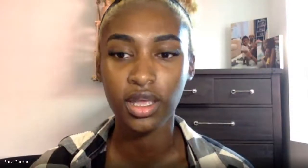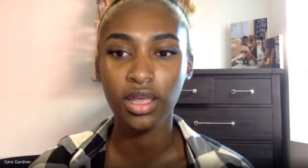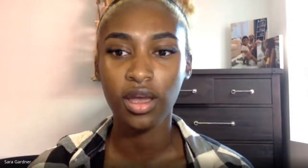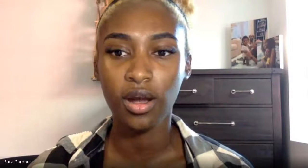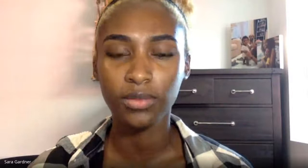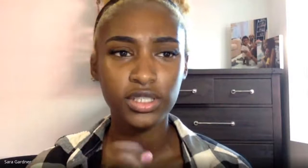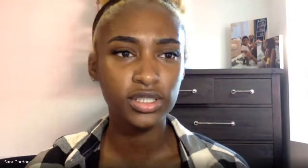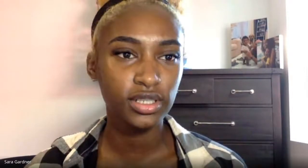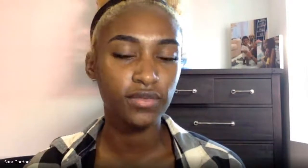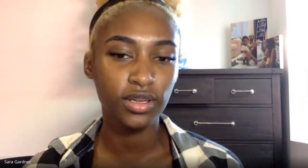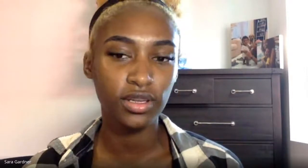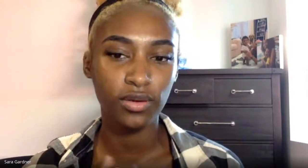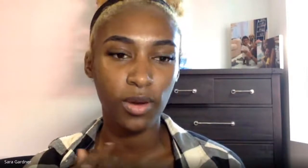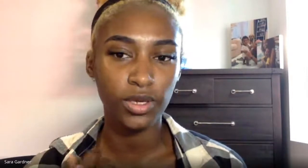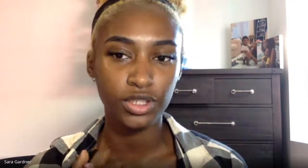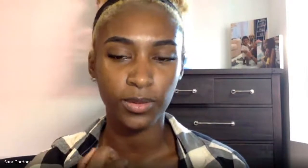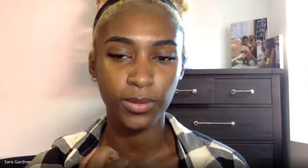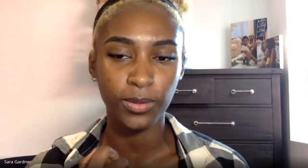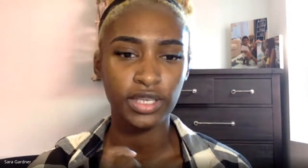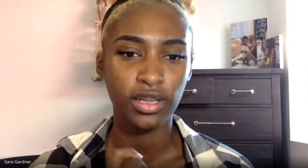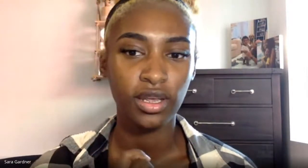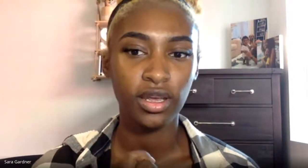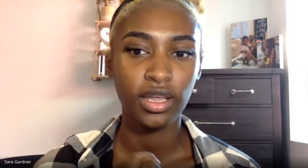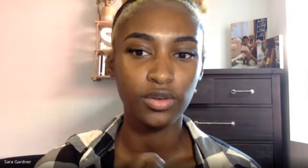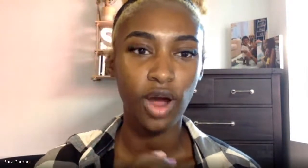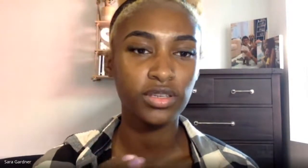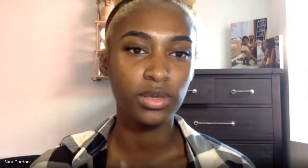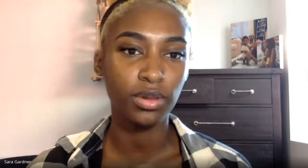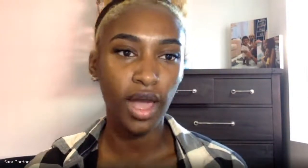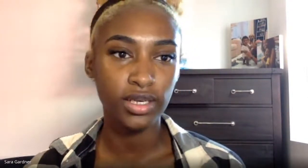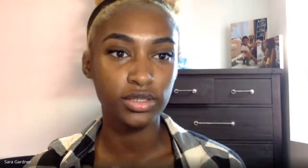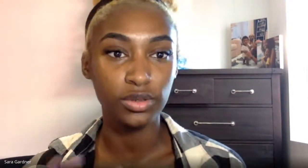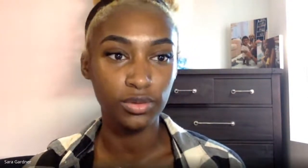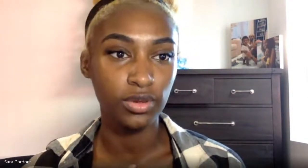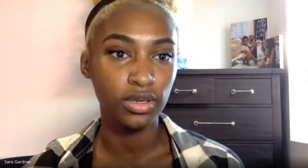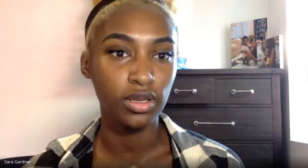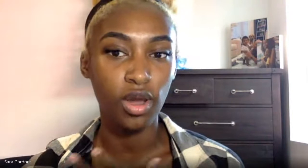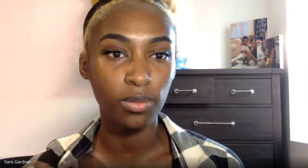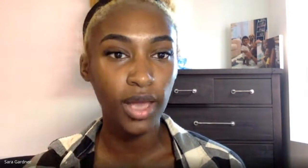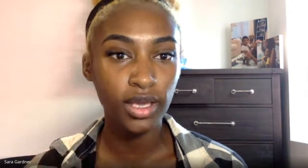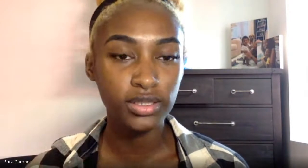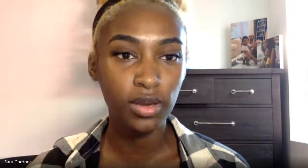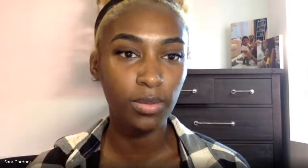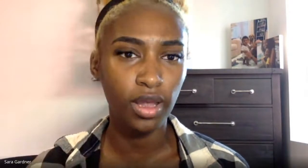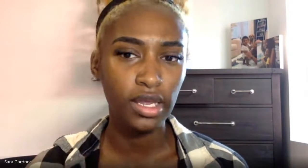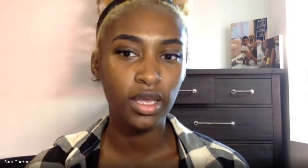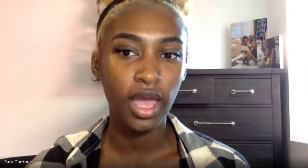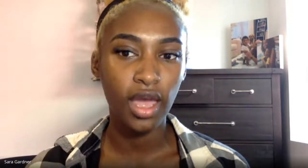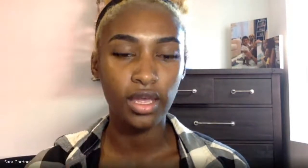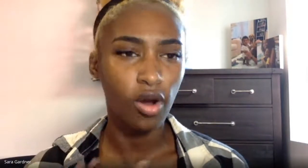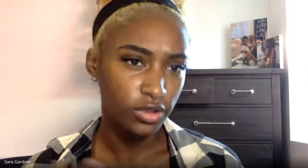because just as in the video that one gentleman said, you don't have to be Black to know Black ASL,